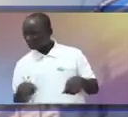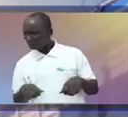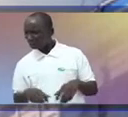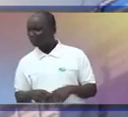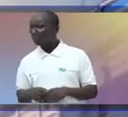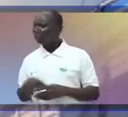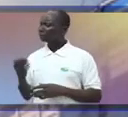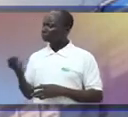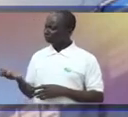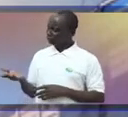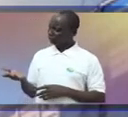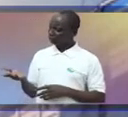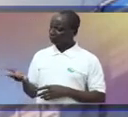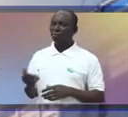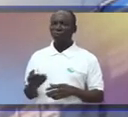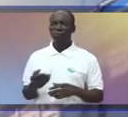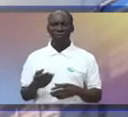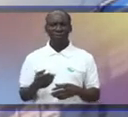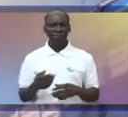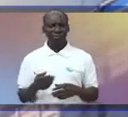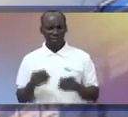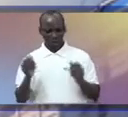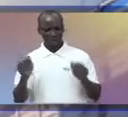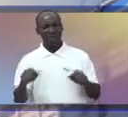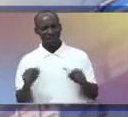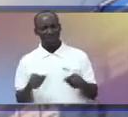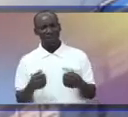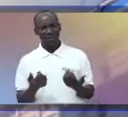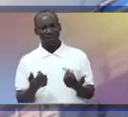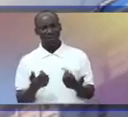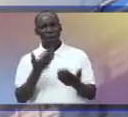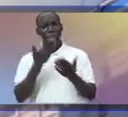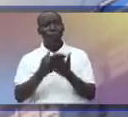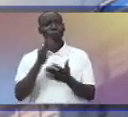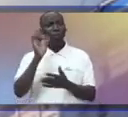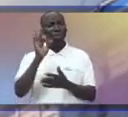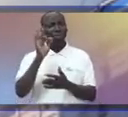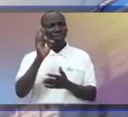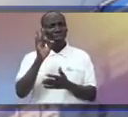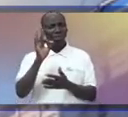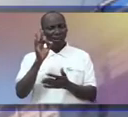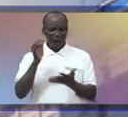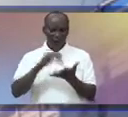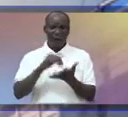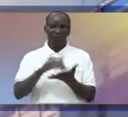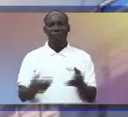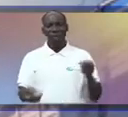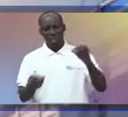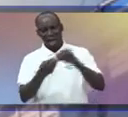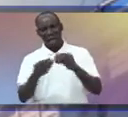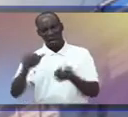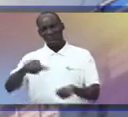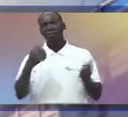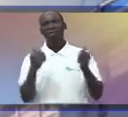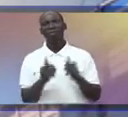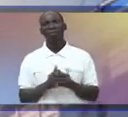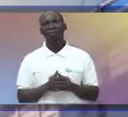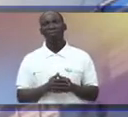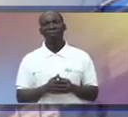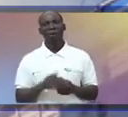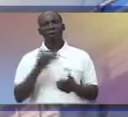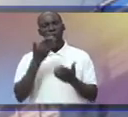ho preaching papa bia ye be preach a kire nkrofo no o we se Jesus won asem bem ani e subo a e se onipa